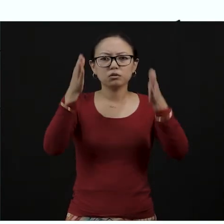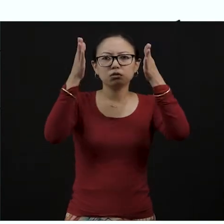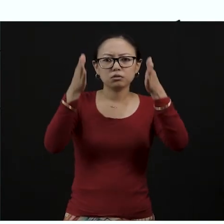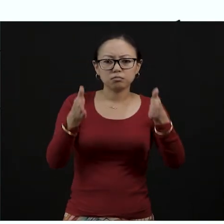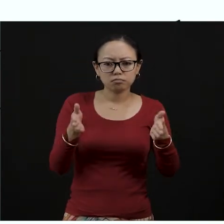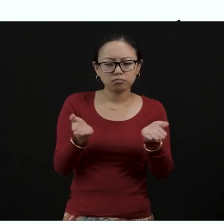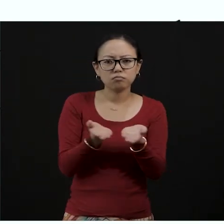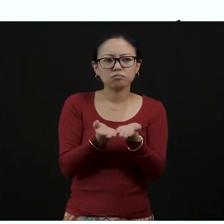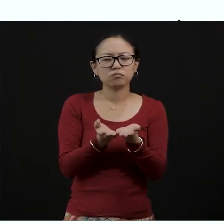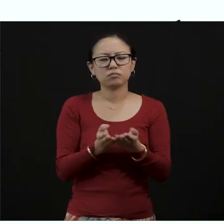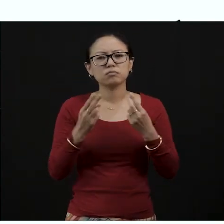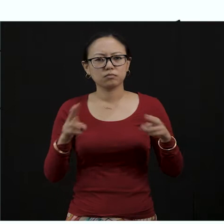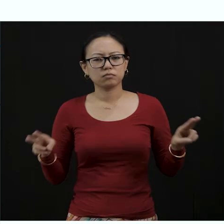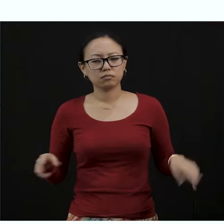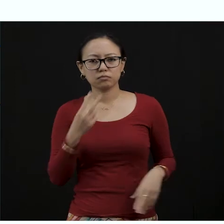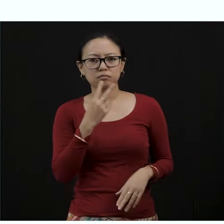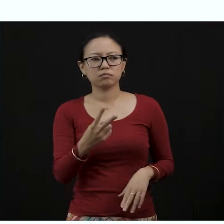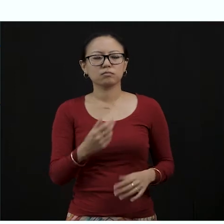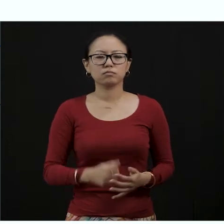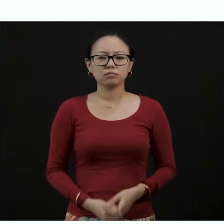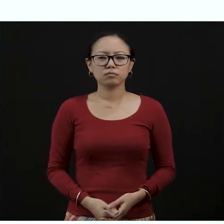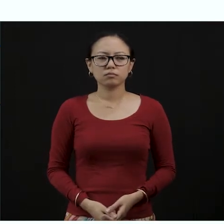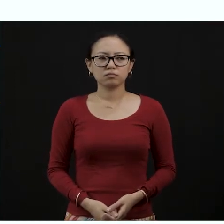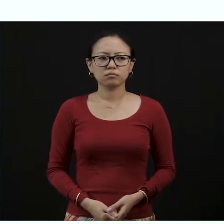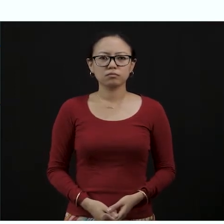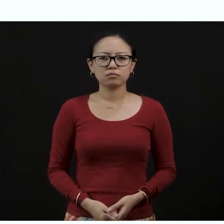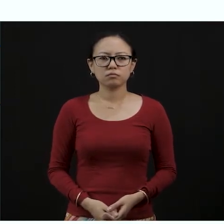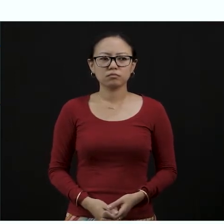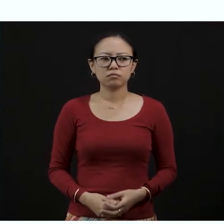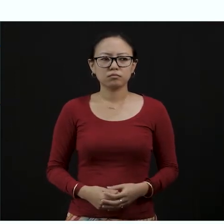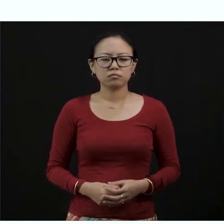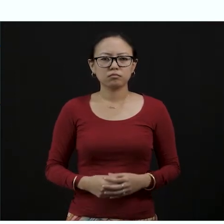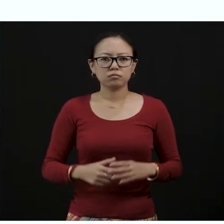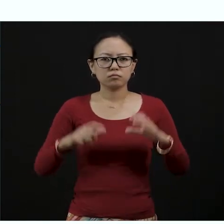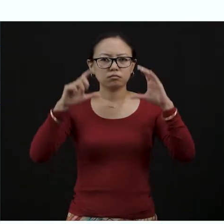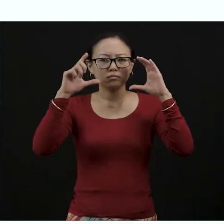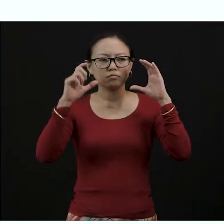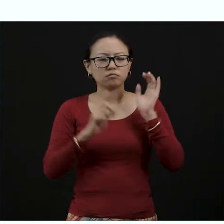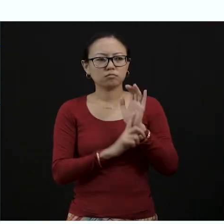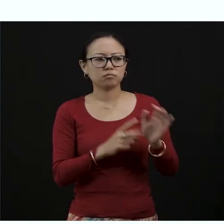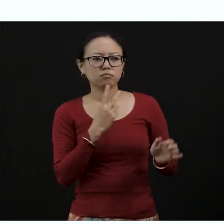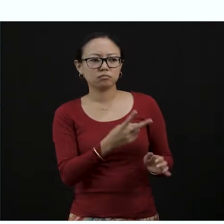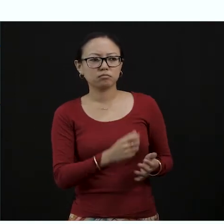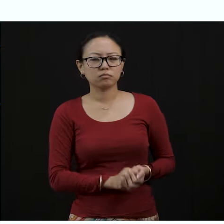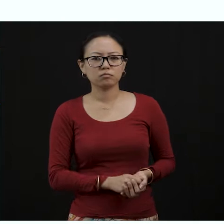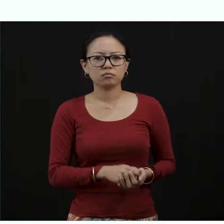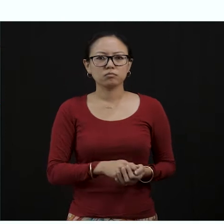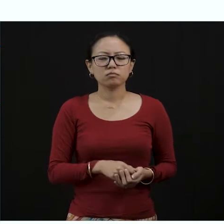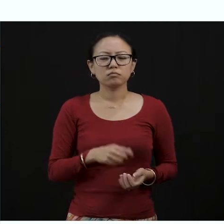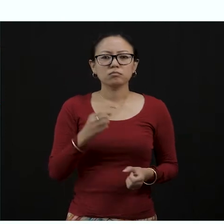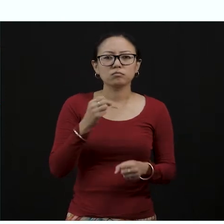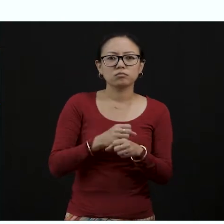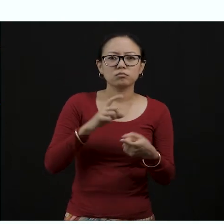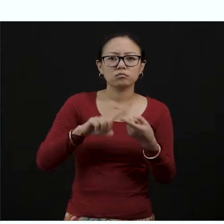of an angles or a dimensions. So here geometry. Geometry is branch of mathematics